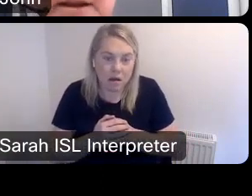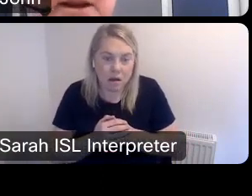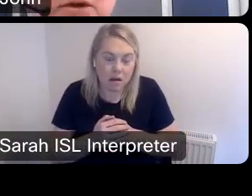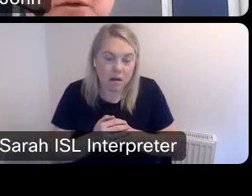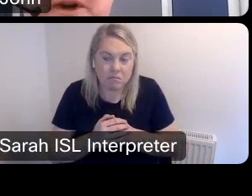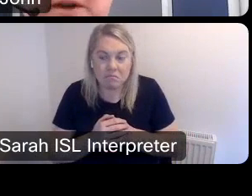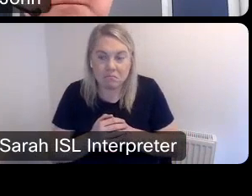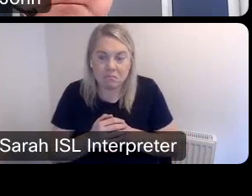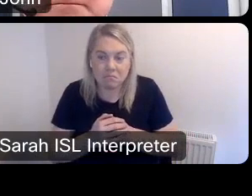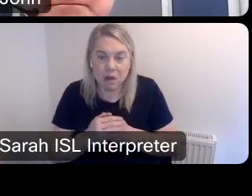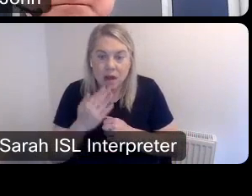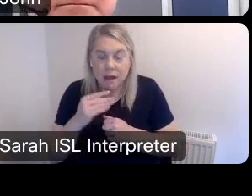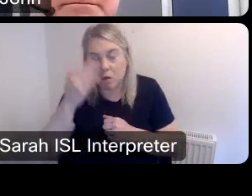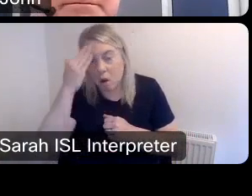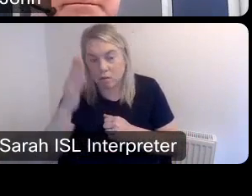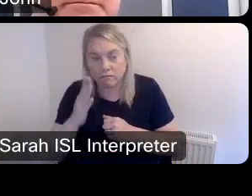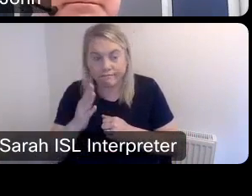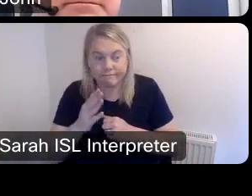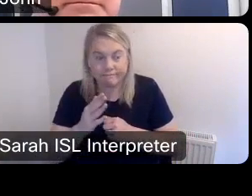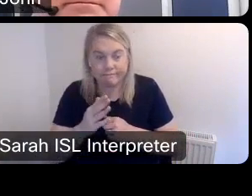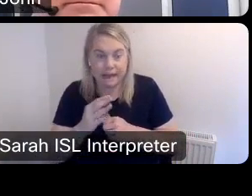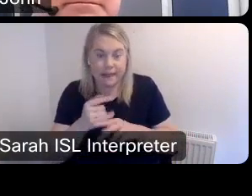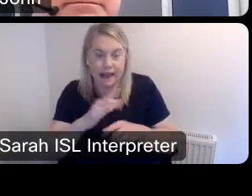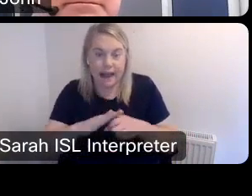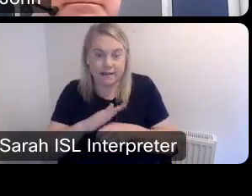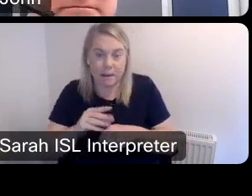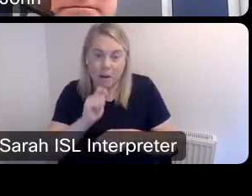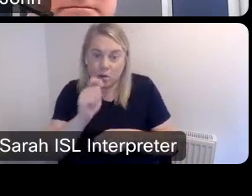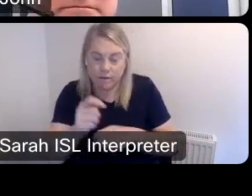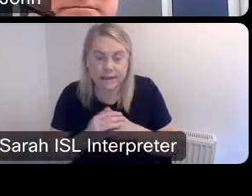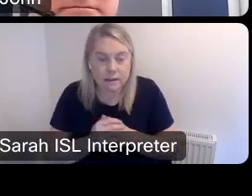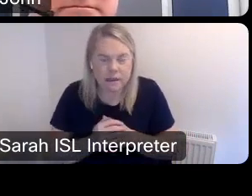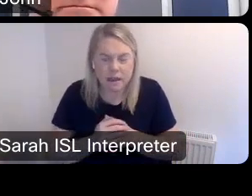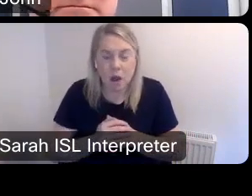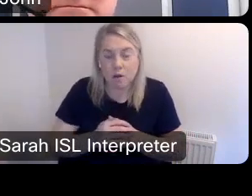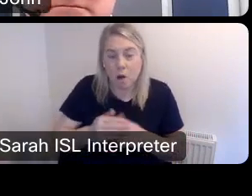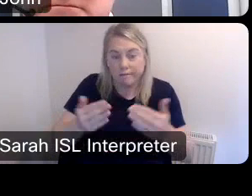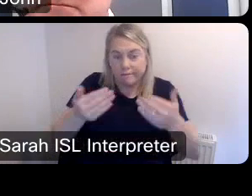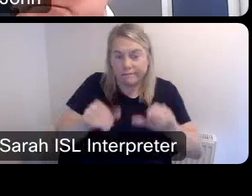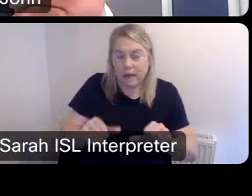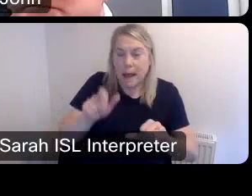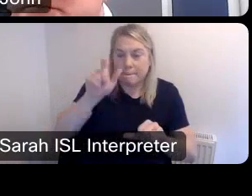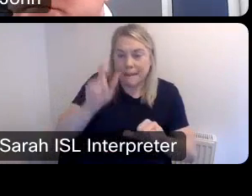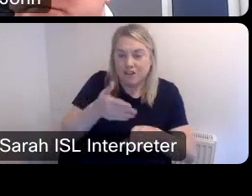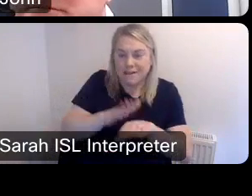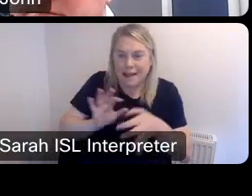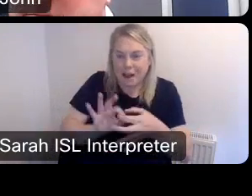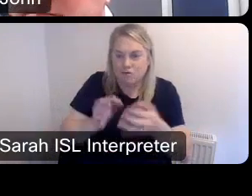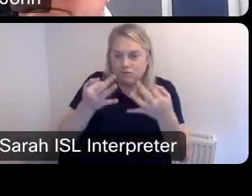case now notified. Thank you. And then patient death associated with a medication error, and the death